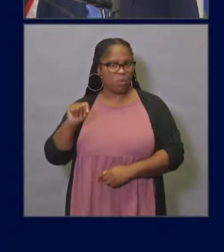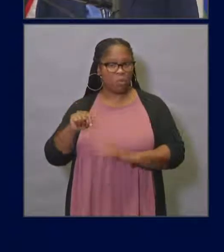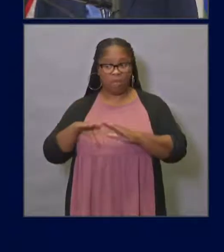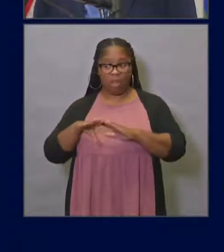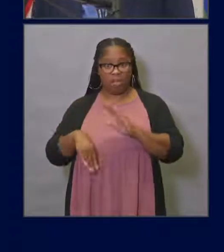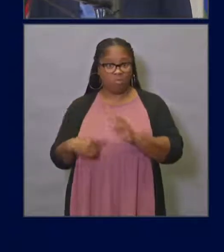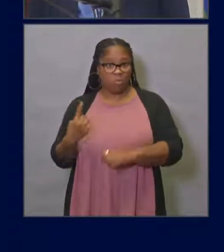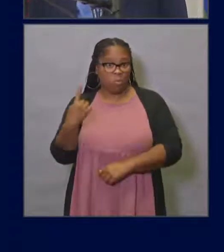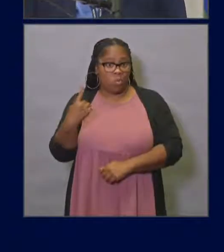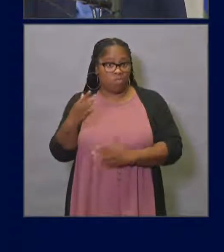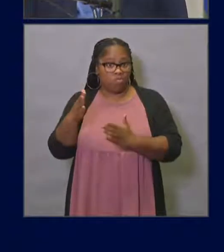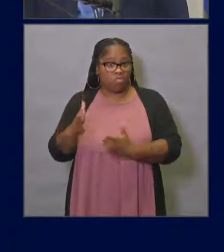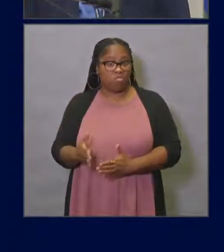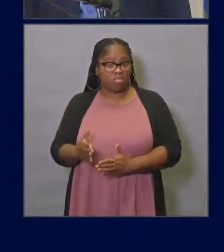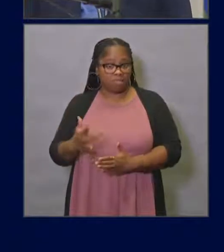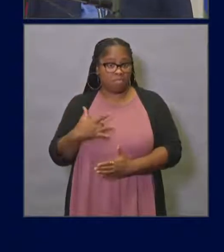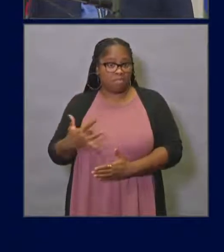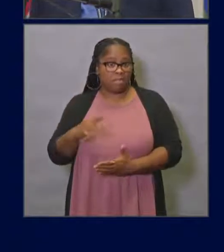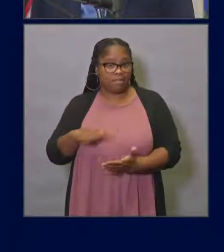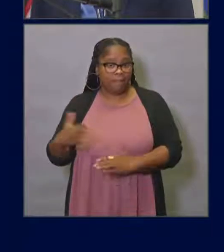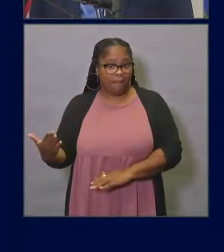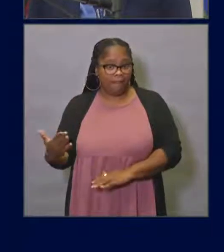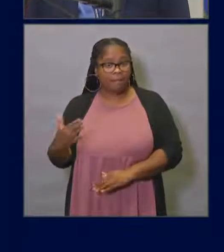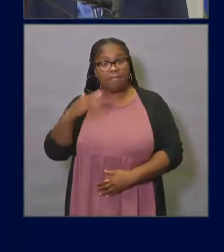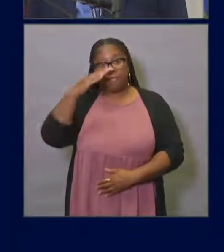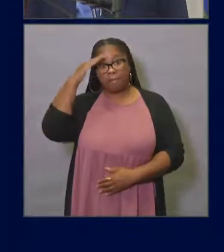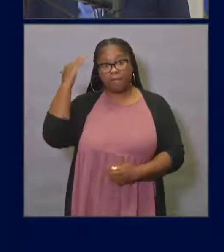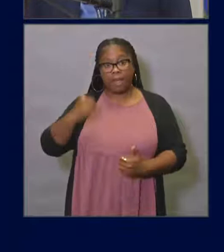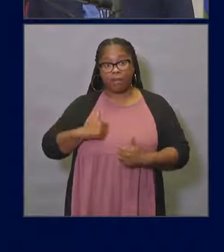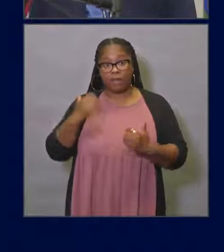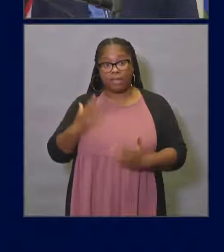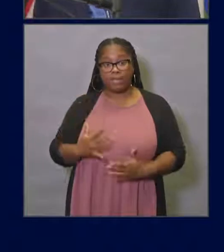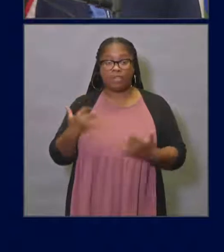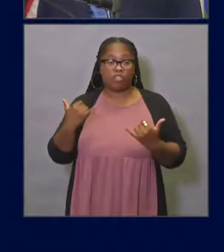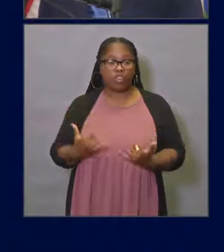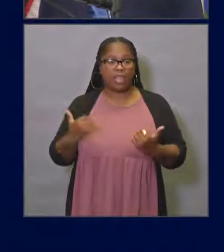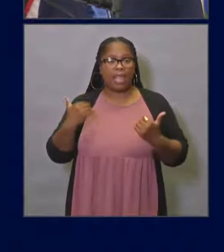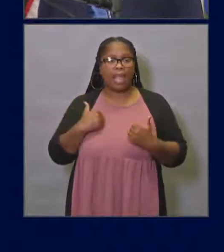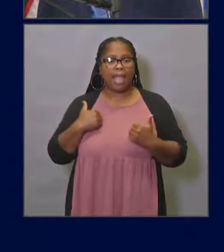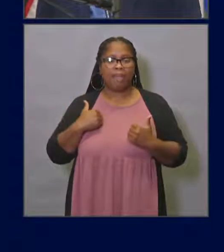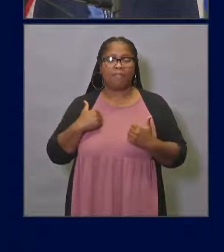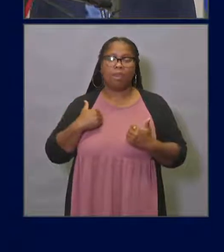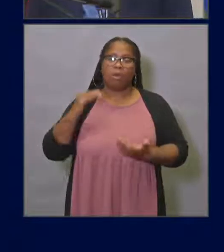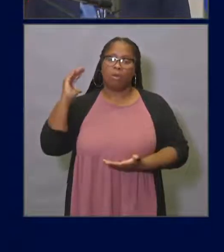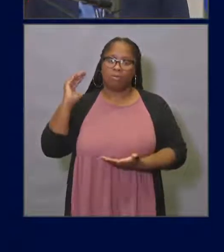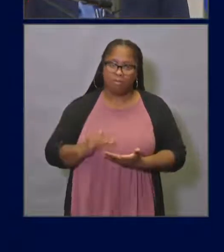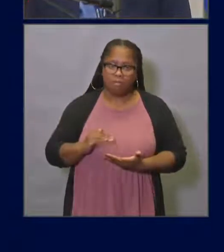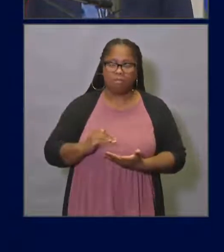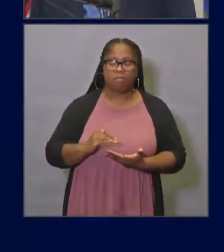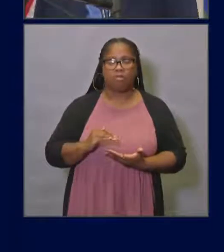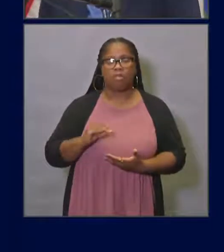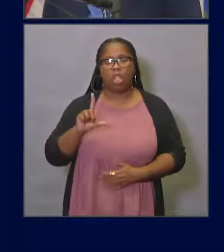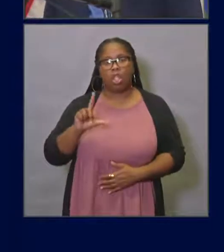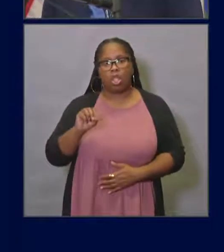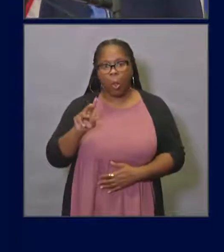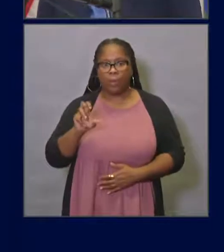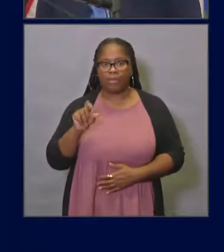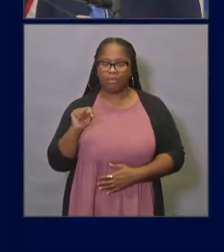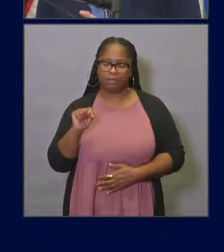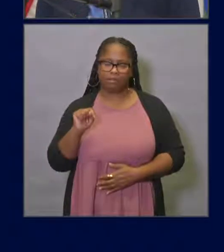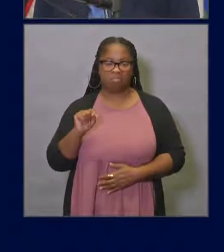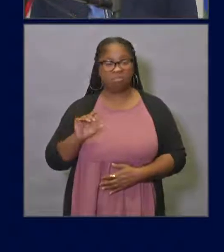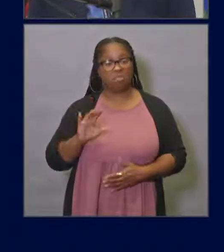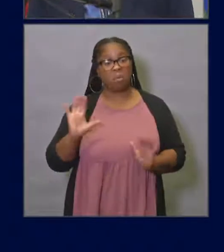death per 100,000 people, black residents currently have the lowest mortality rate in LA County, and the mortality